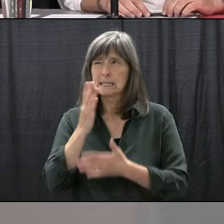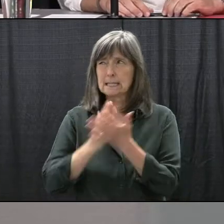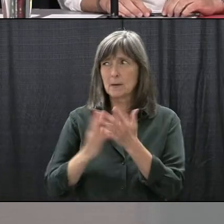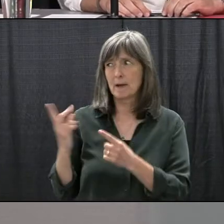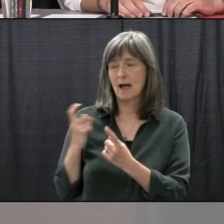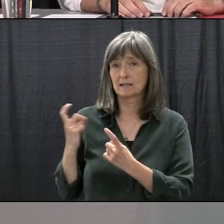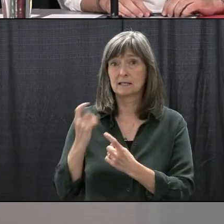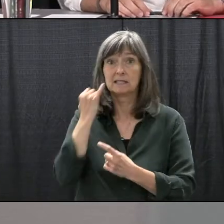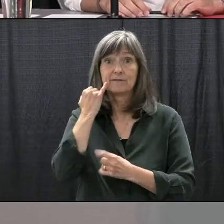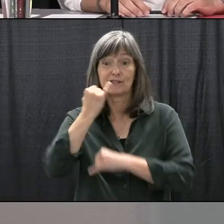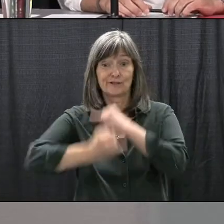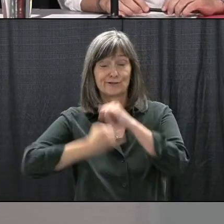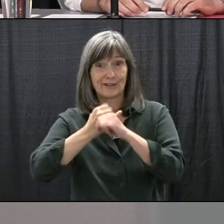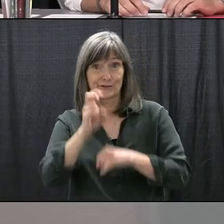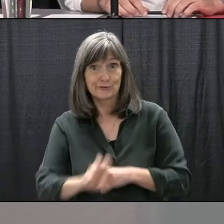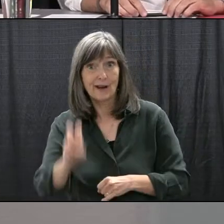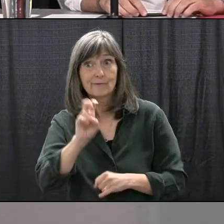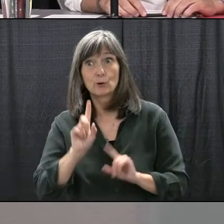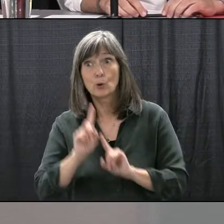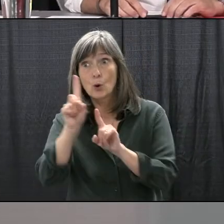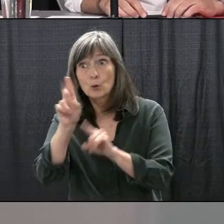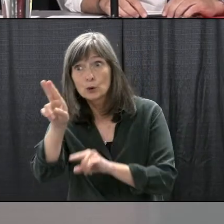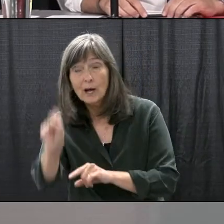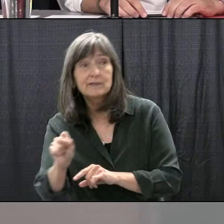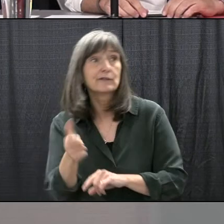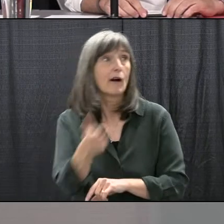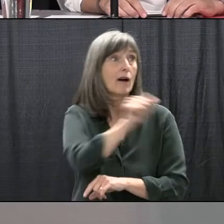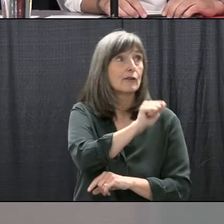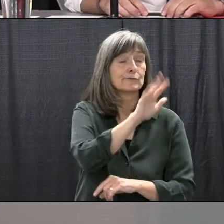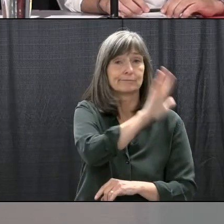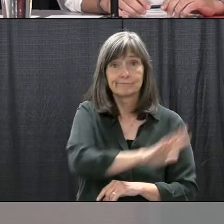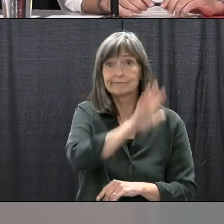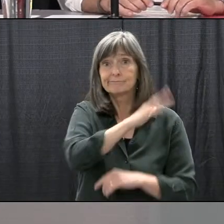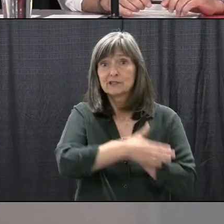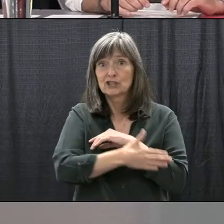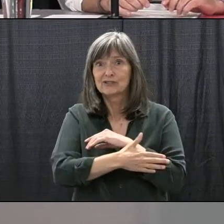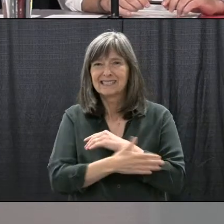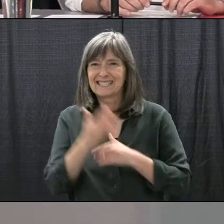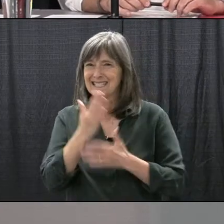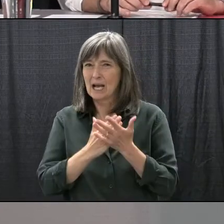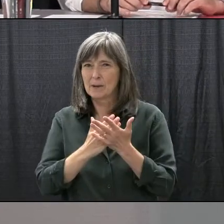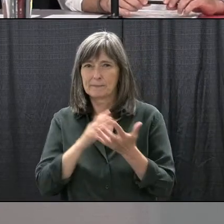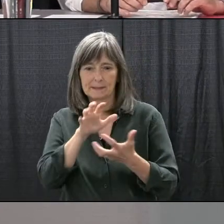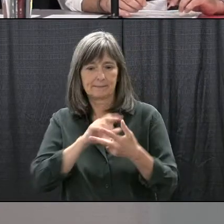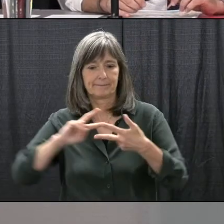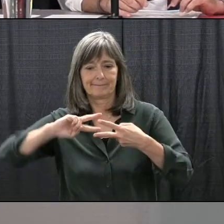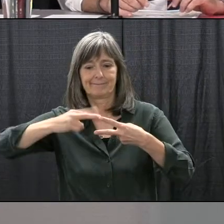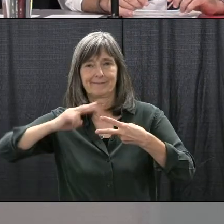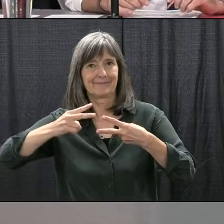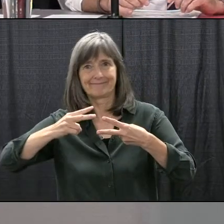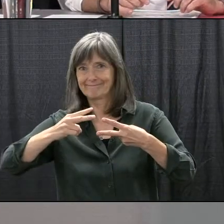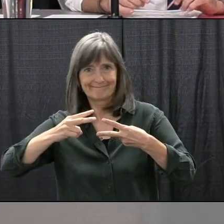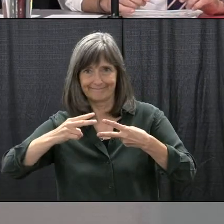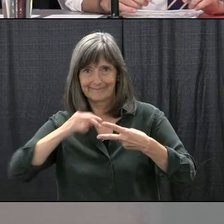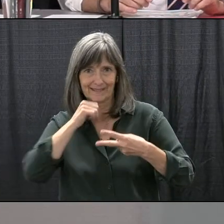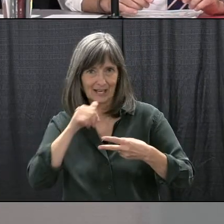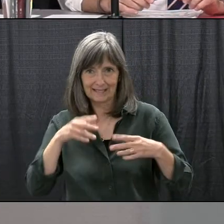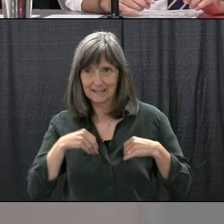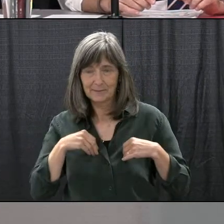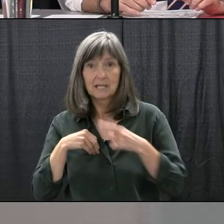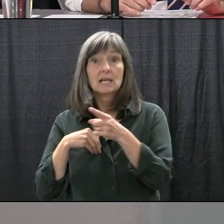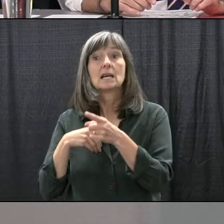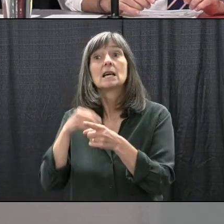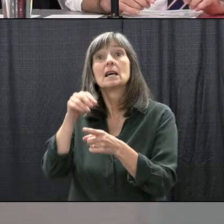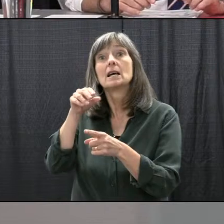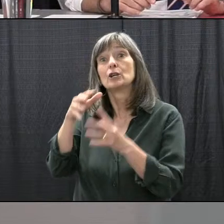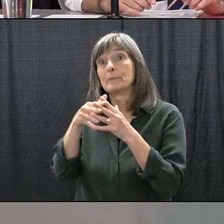just the United States or further abroad, about mix and matching vaccines. We know in the States they're only allowing the FDA-approved vaccines right now